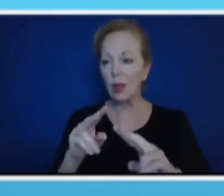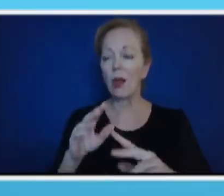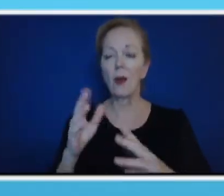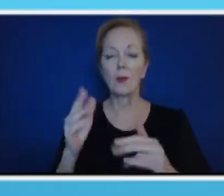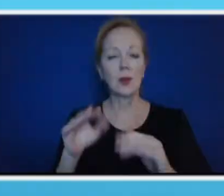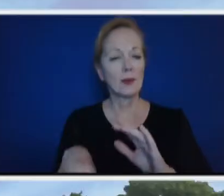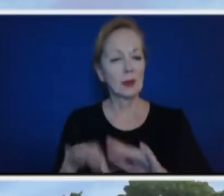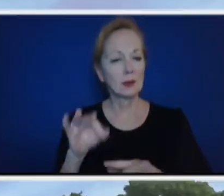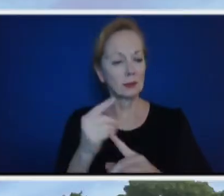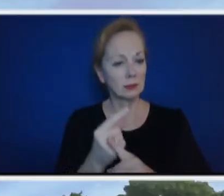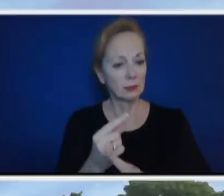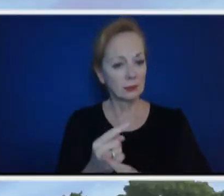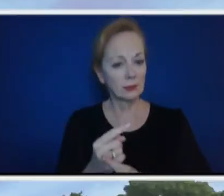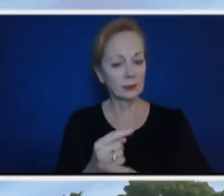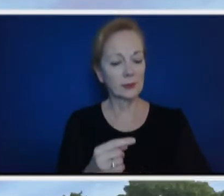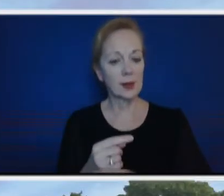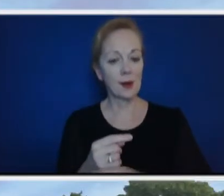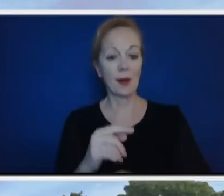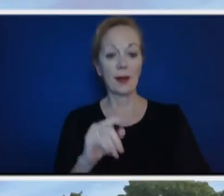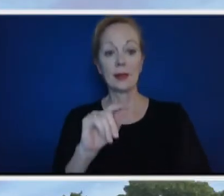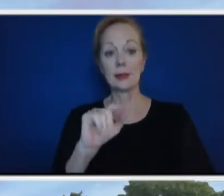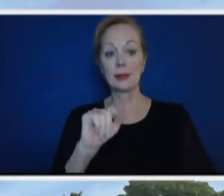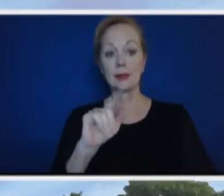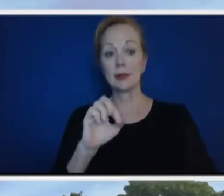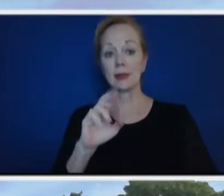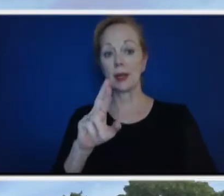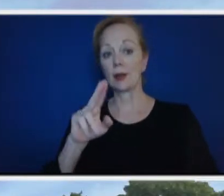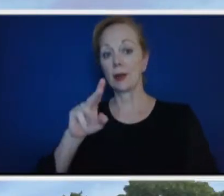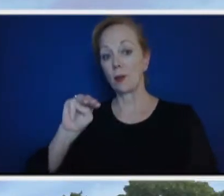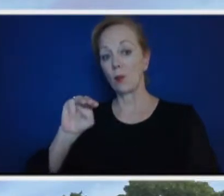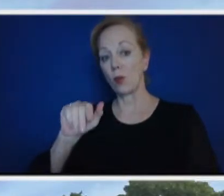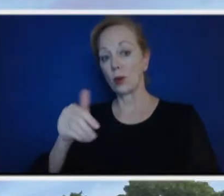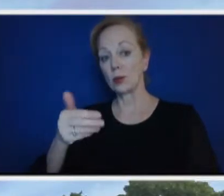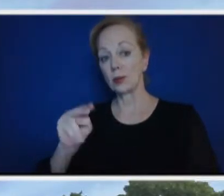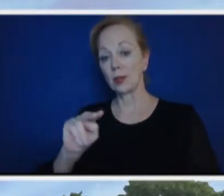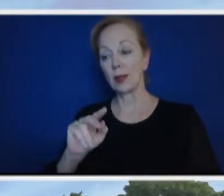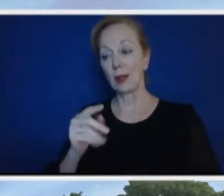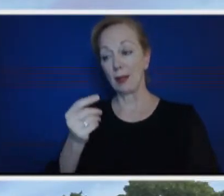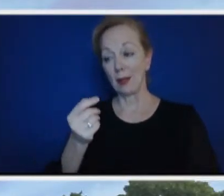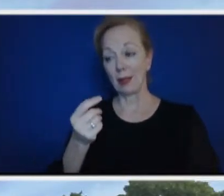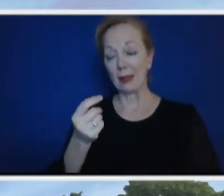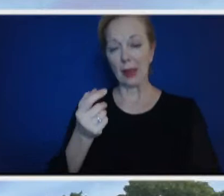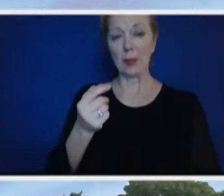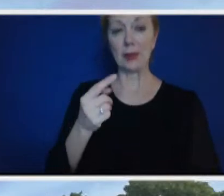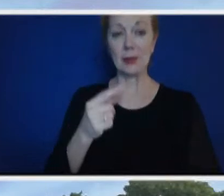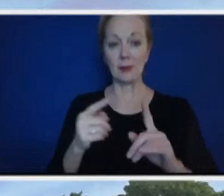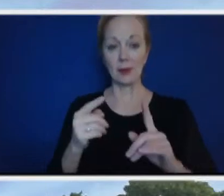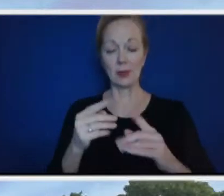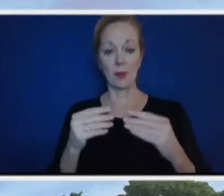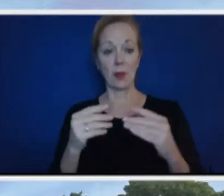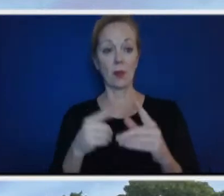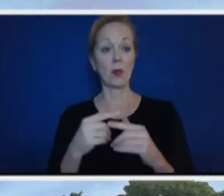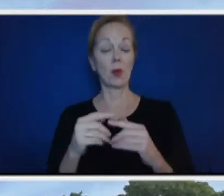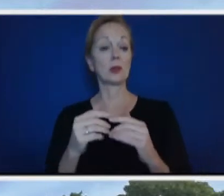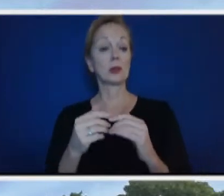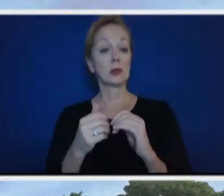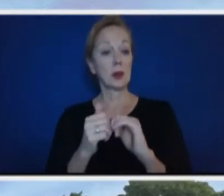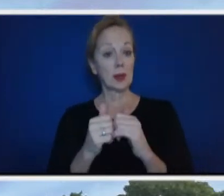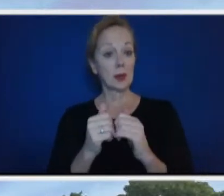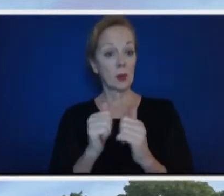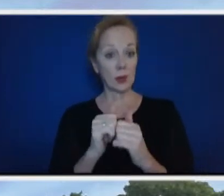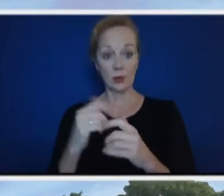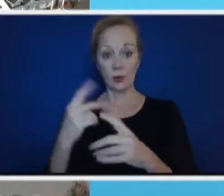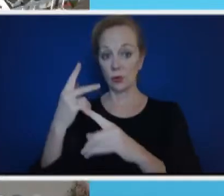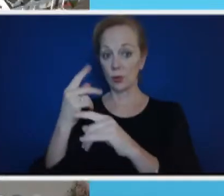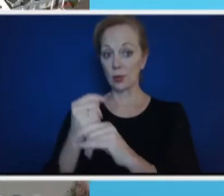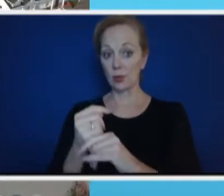fitting. Taylor Morrison, this is something different to the market. It will compete with your